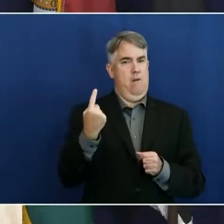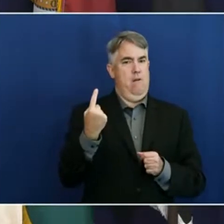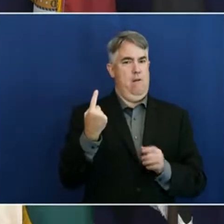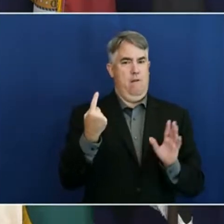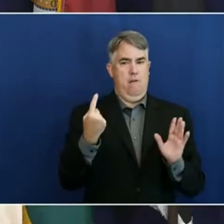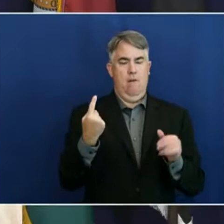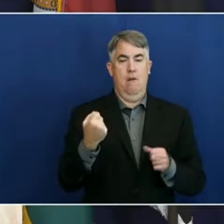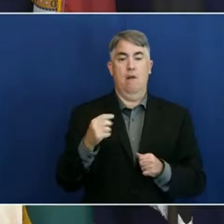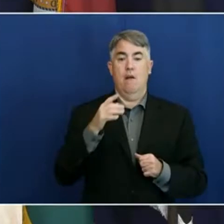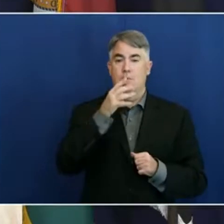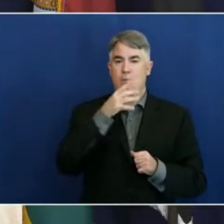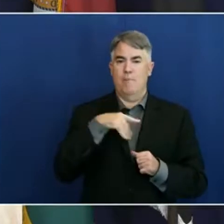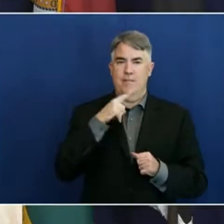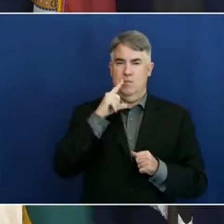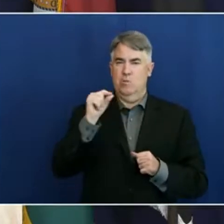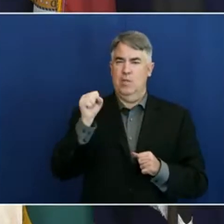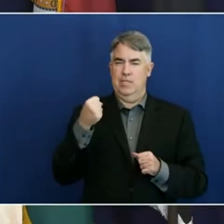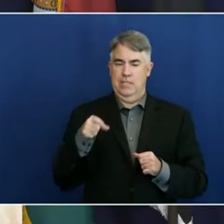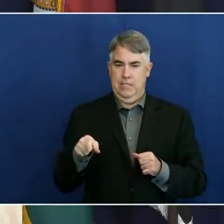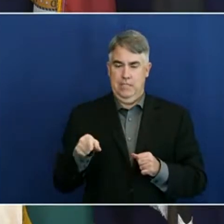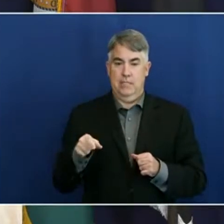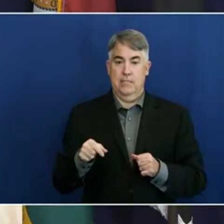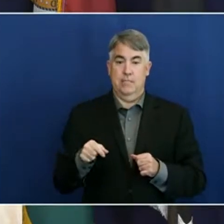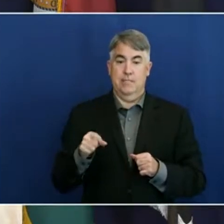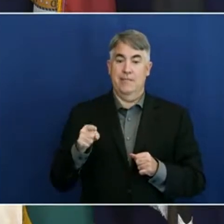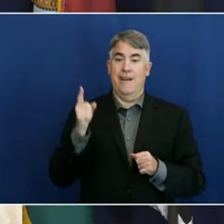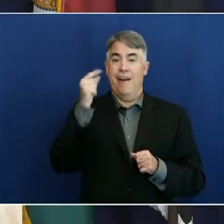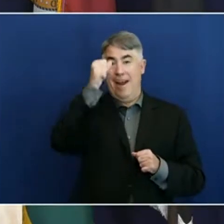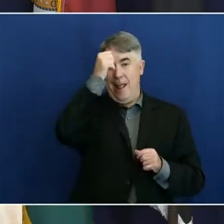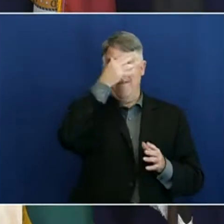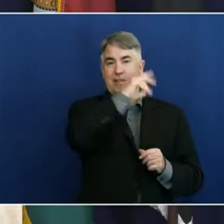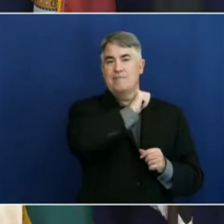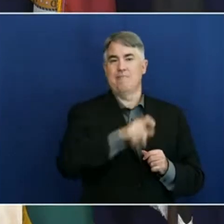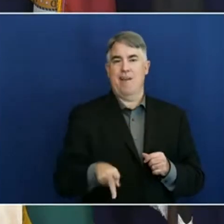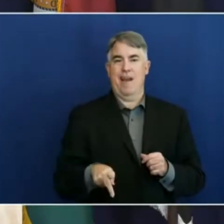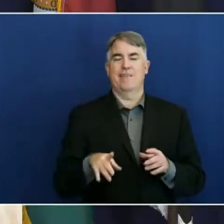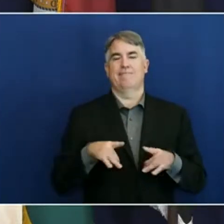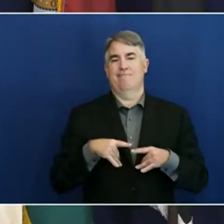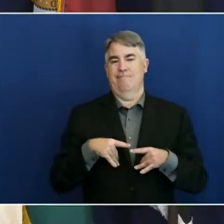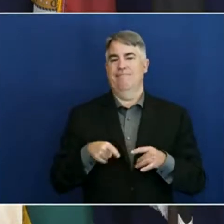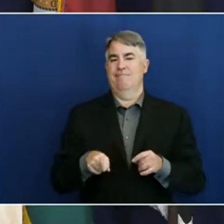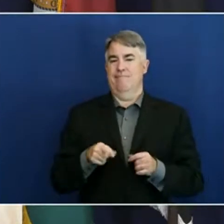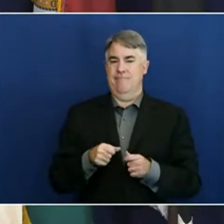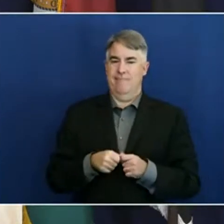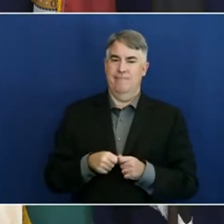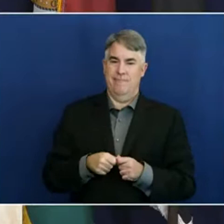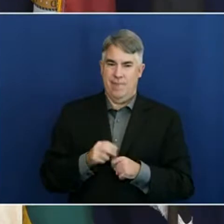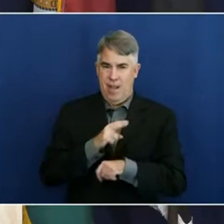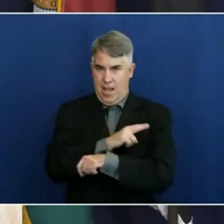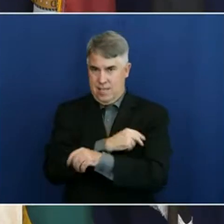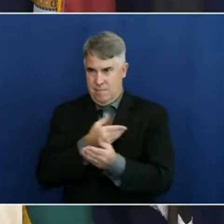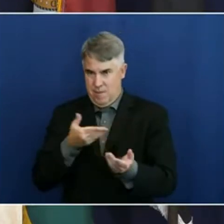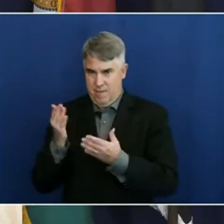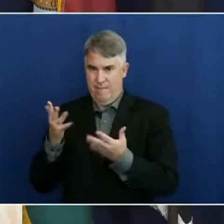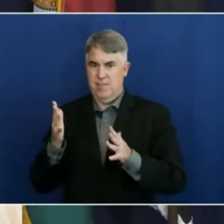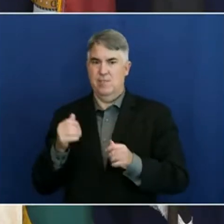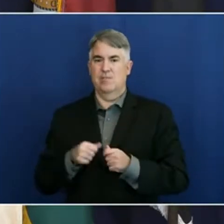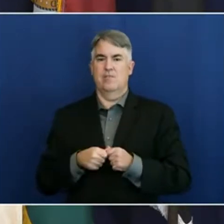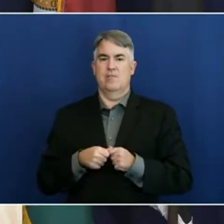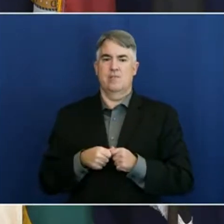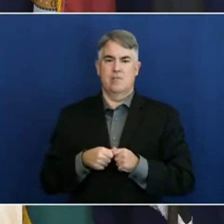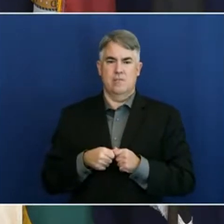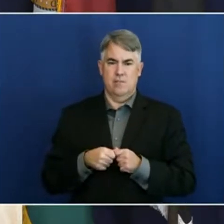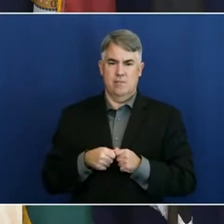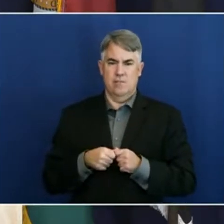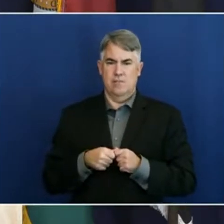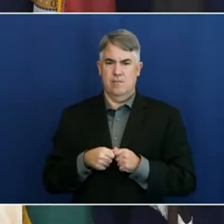a woman in her 20s that returned from India, was briefly hospitalized, and then subsequently whole genome sequenced. We have not had